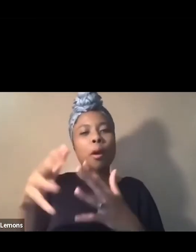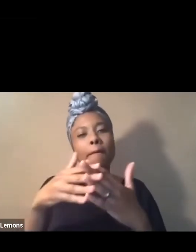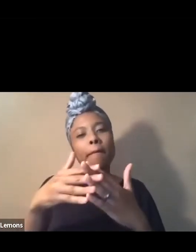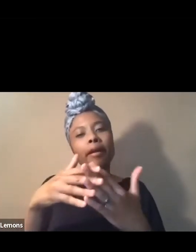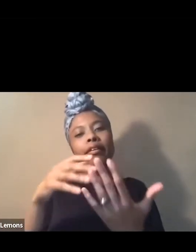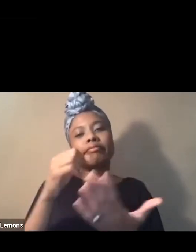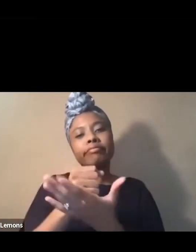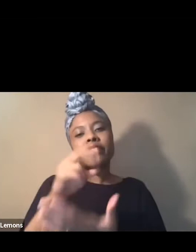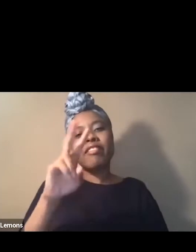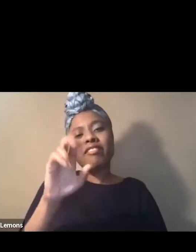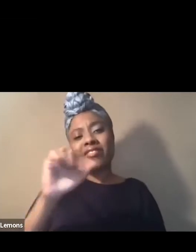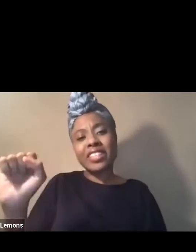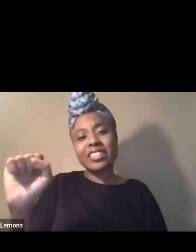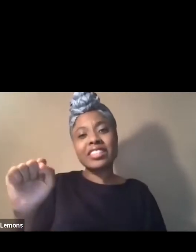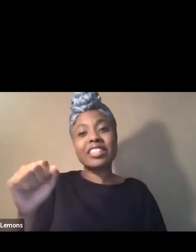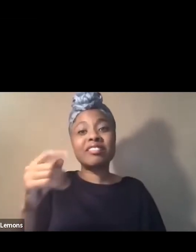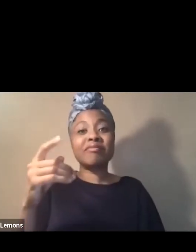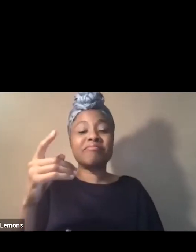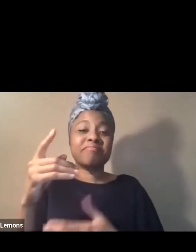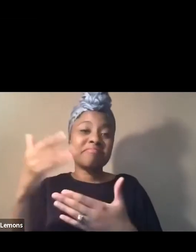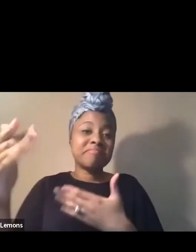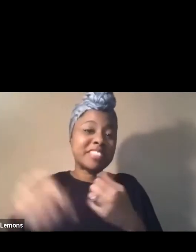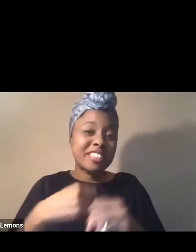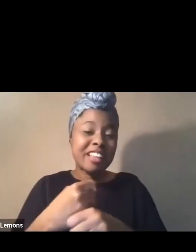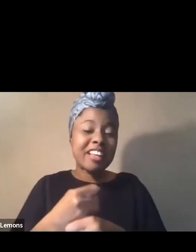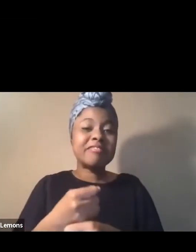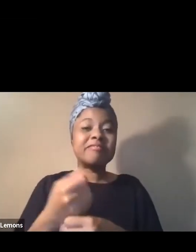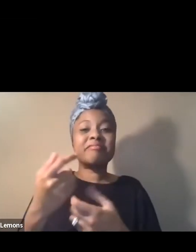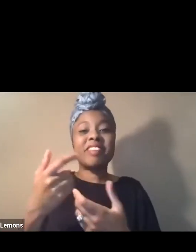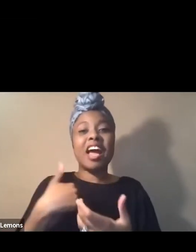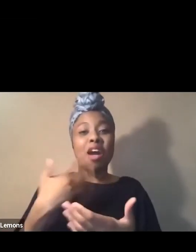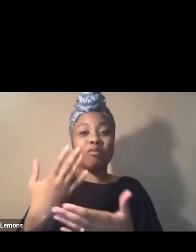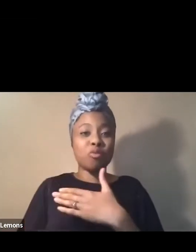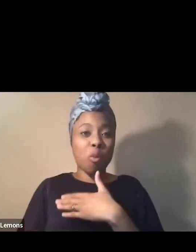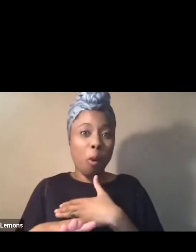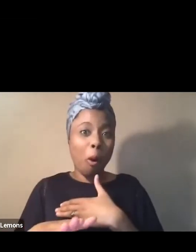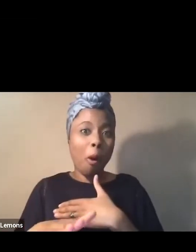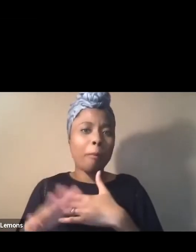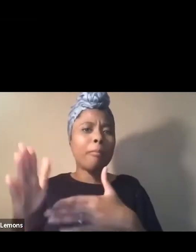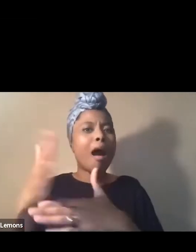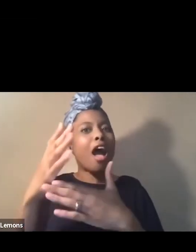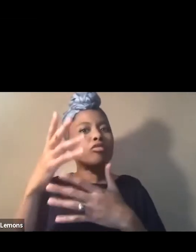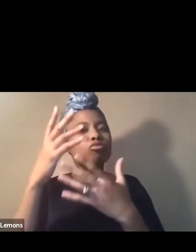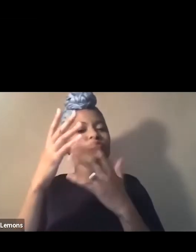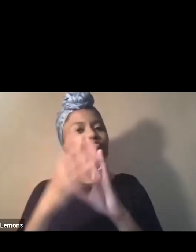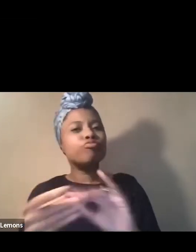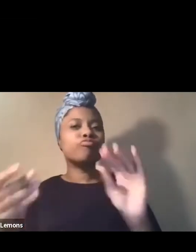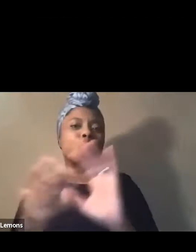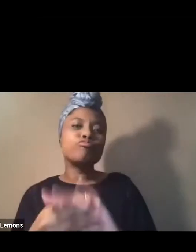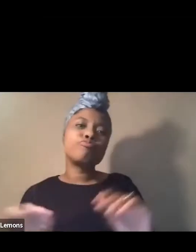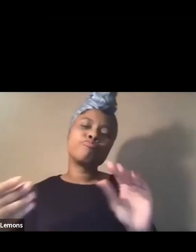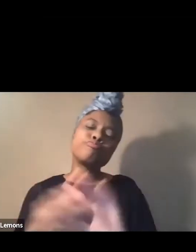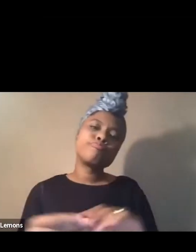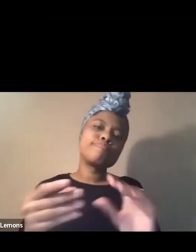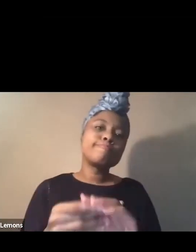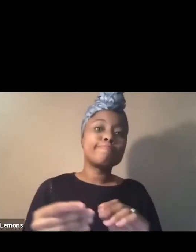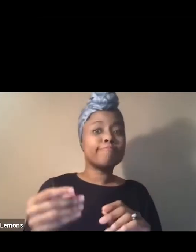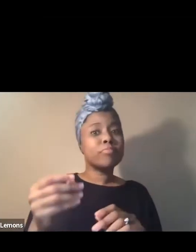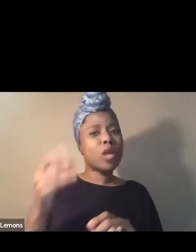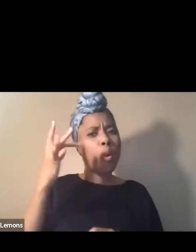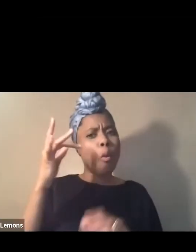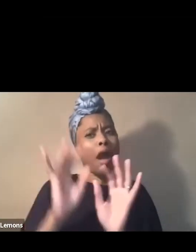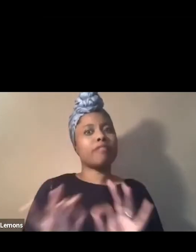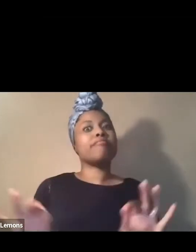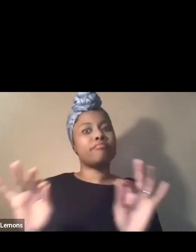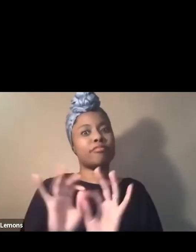few years later, I was born. And I share this story because I think it's so very important